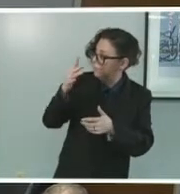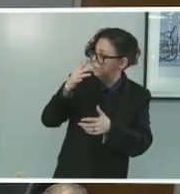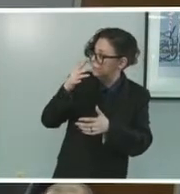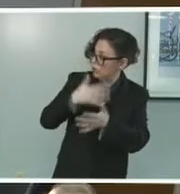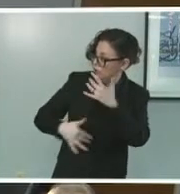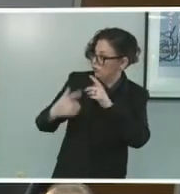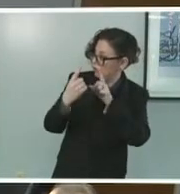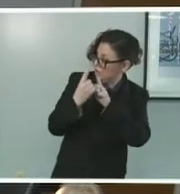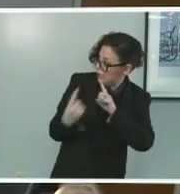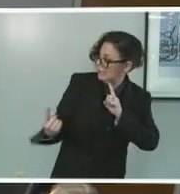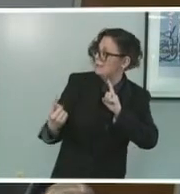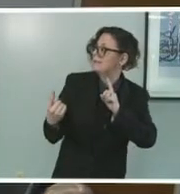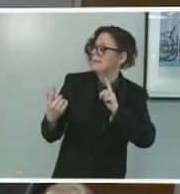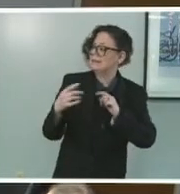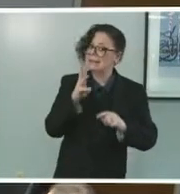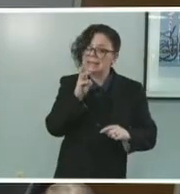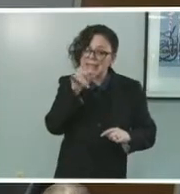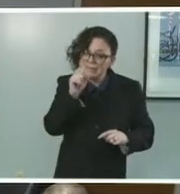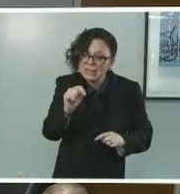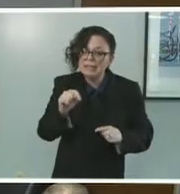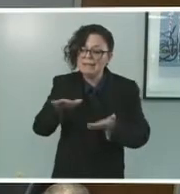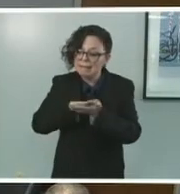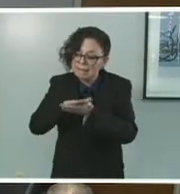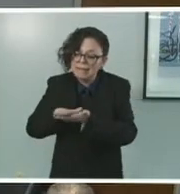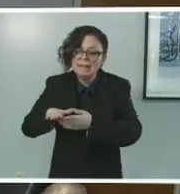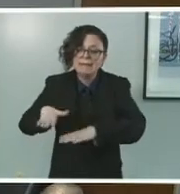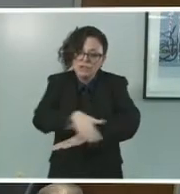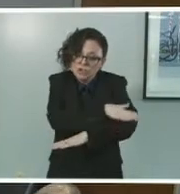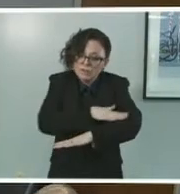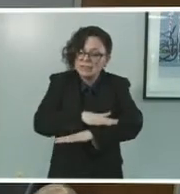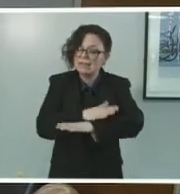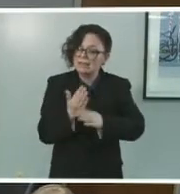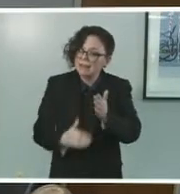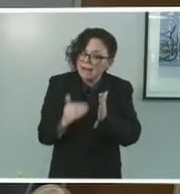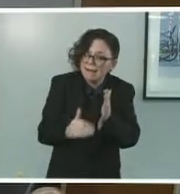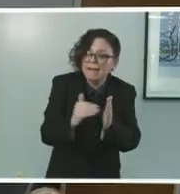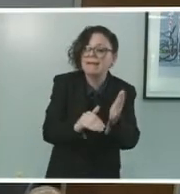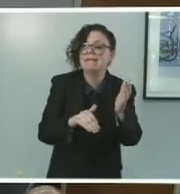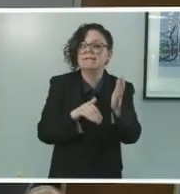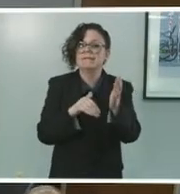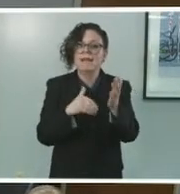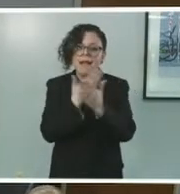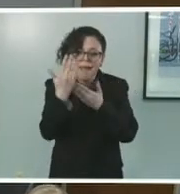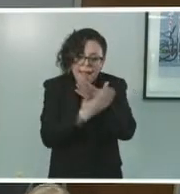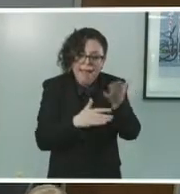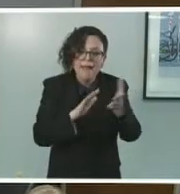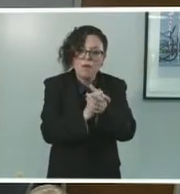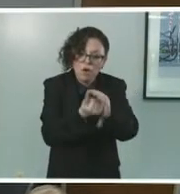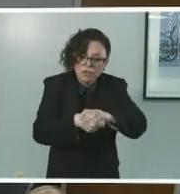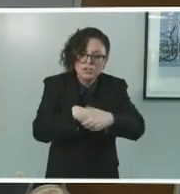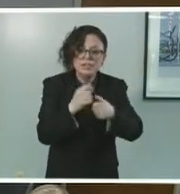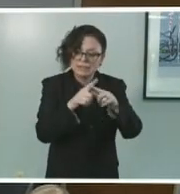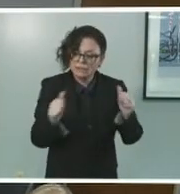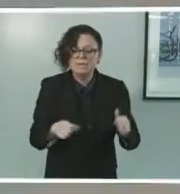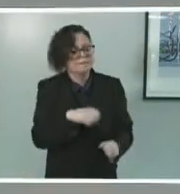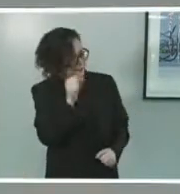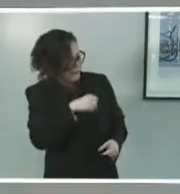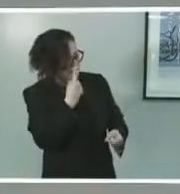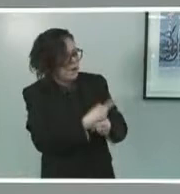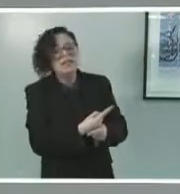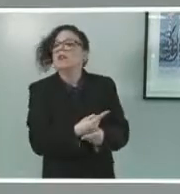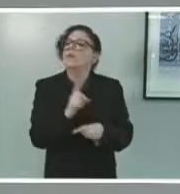people 6 feet apart, cleaning surfaces regularly, correct, hand washing, all those things. Okay. Churches, places of